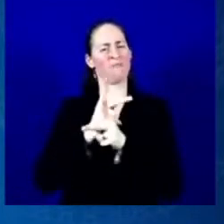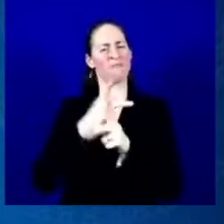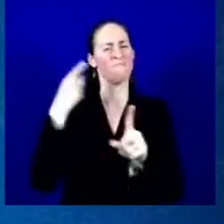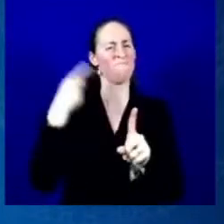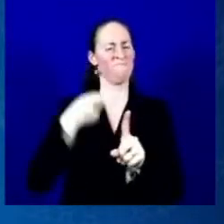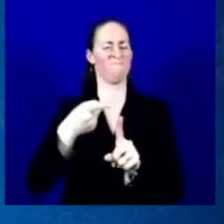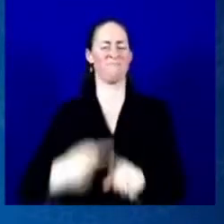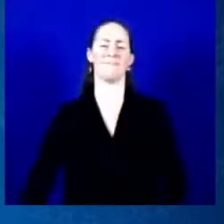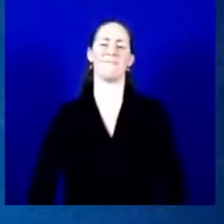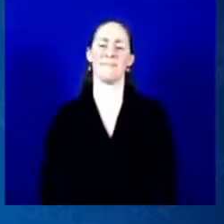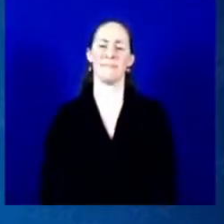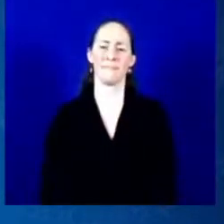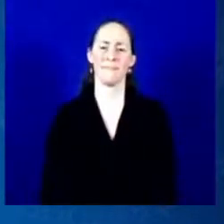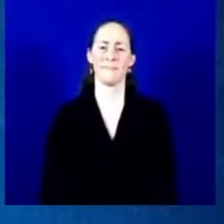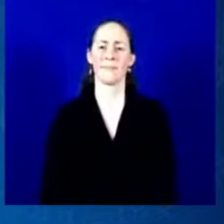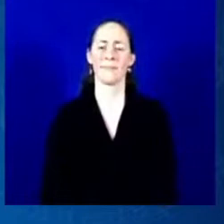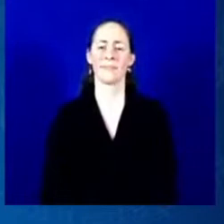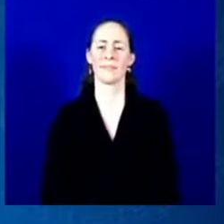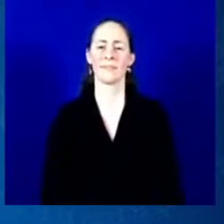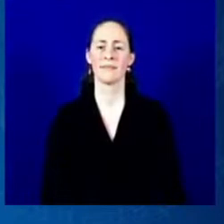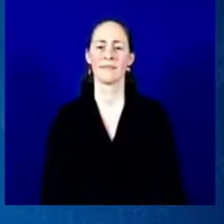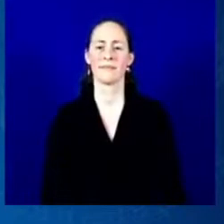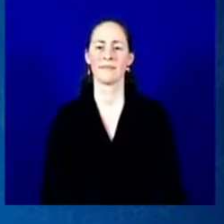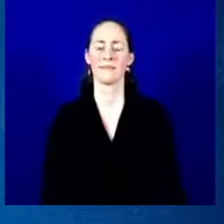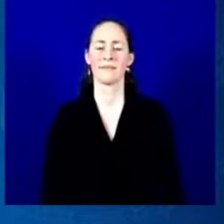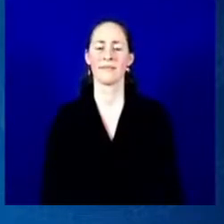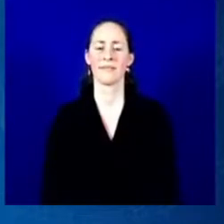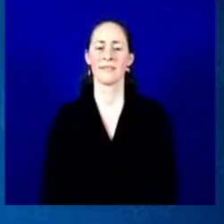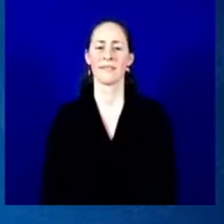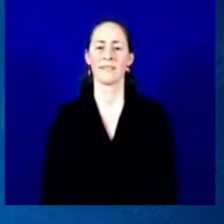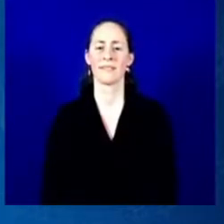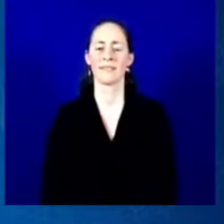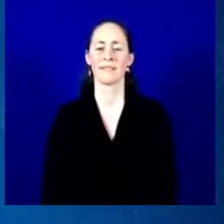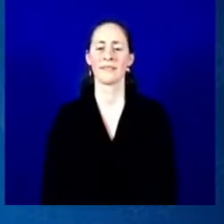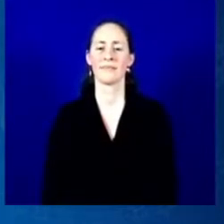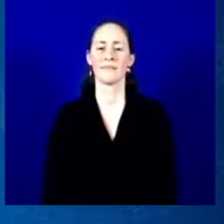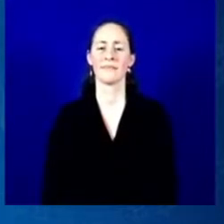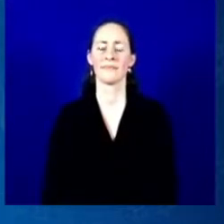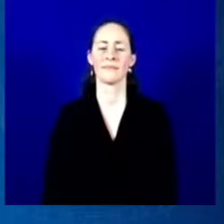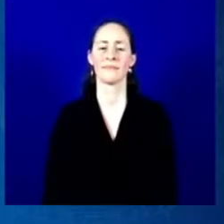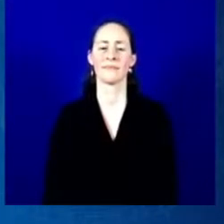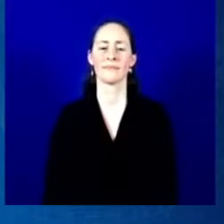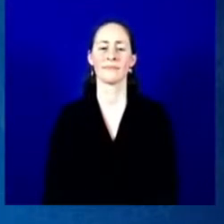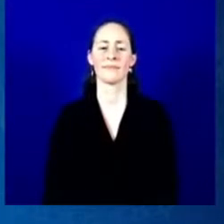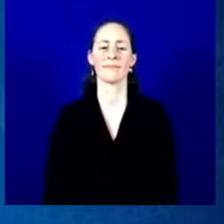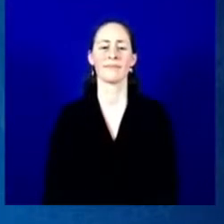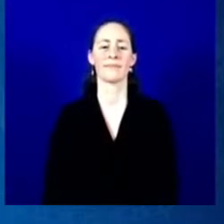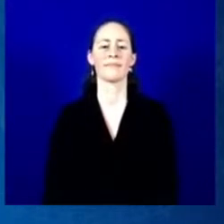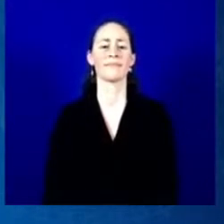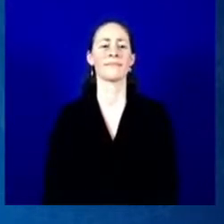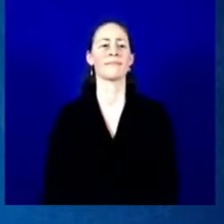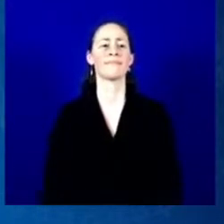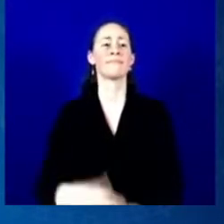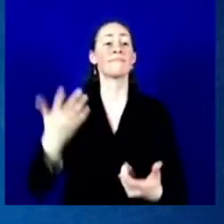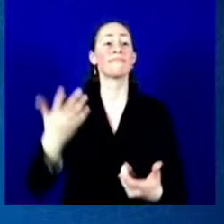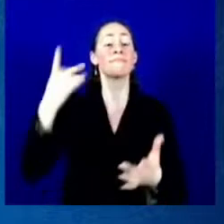that does not violate any trade agreement. It's been the law since the 30s, buy American.